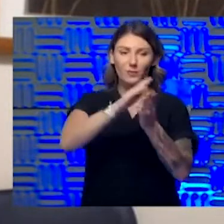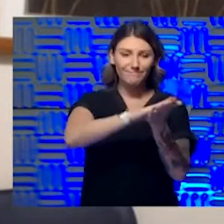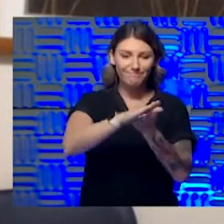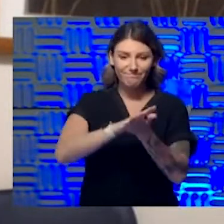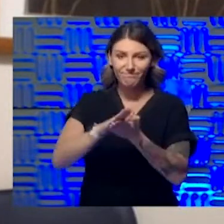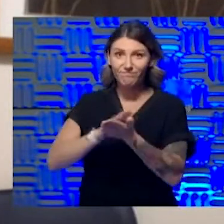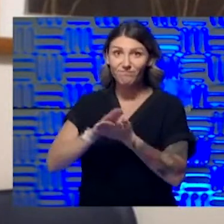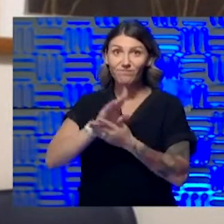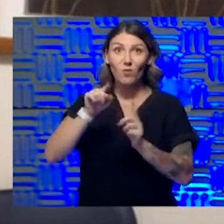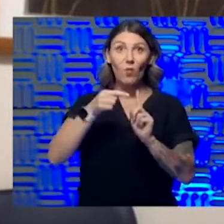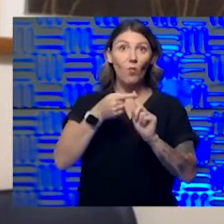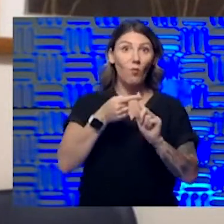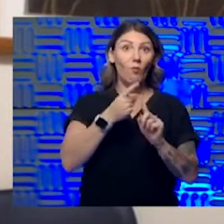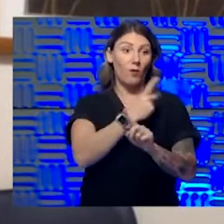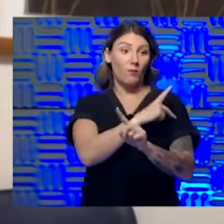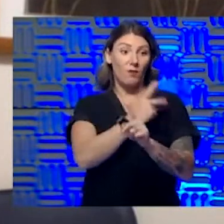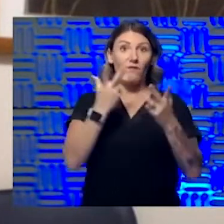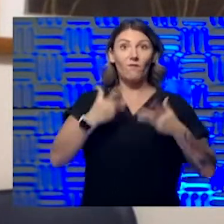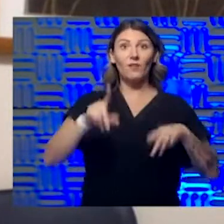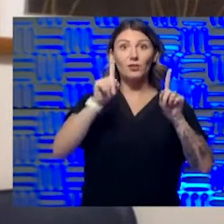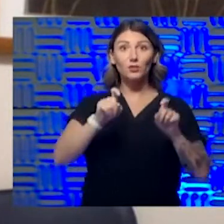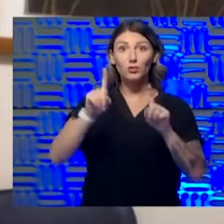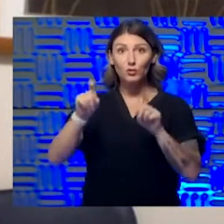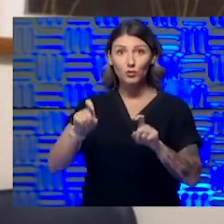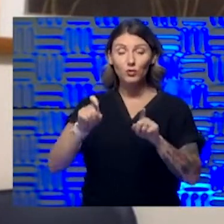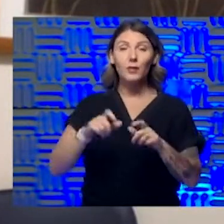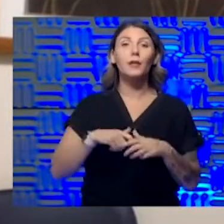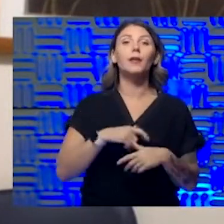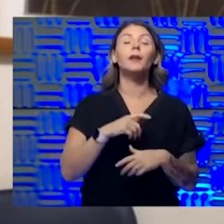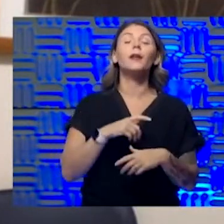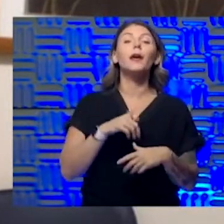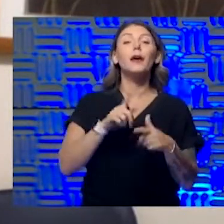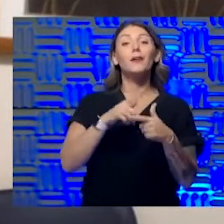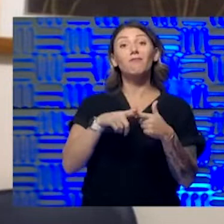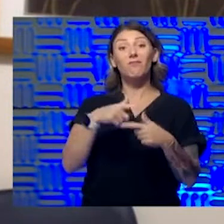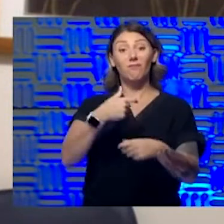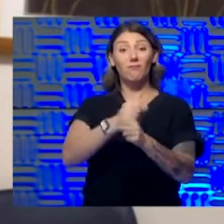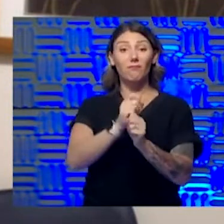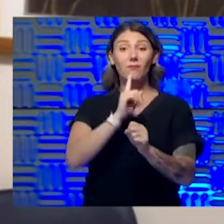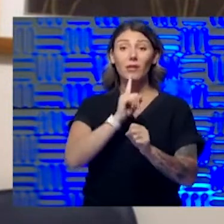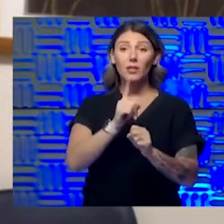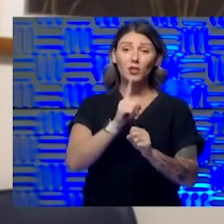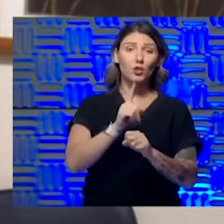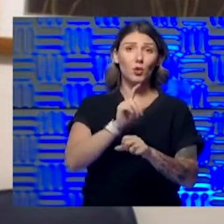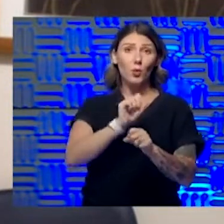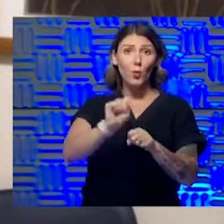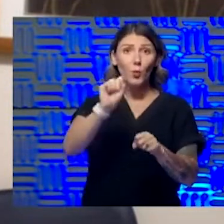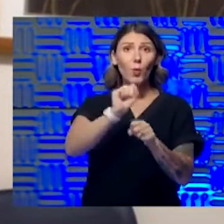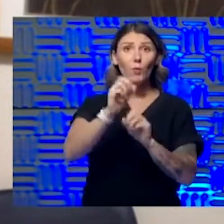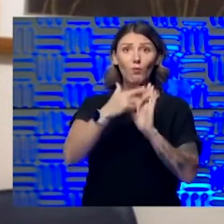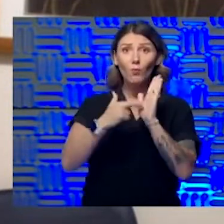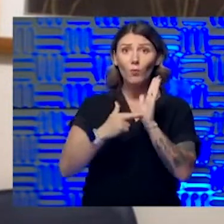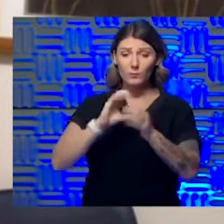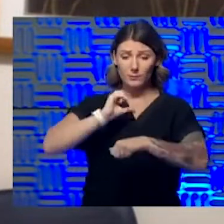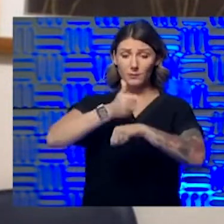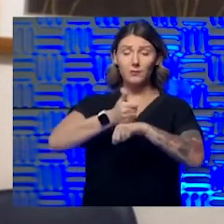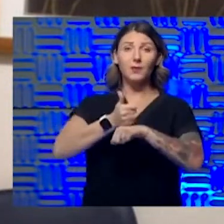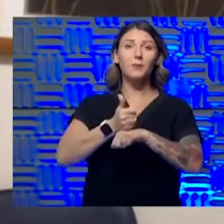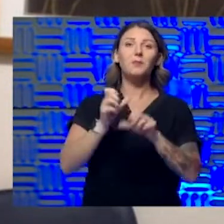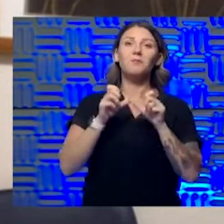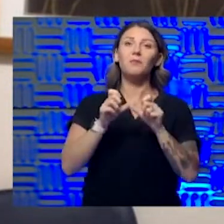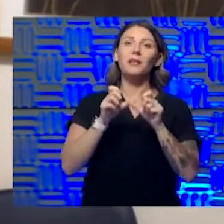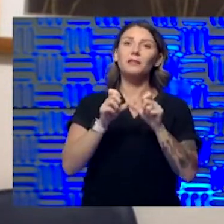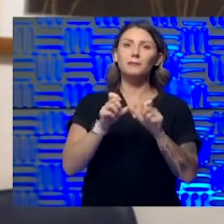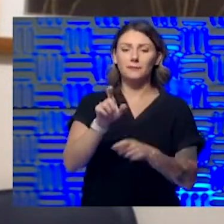screened, as well as making sure that we're adhering to the workflows that have been put in place so that we can maintain the